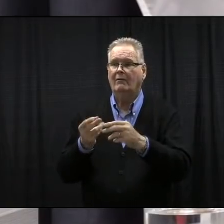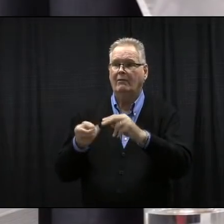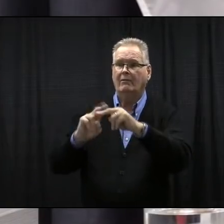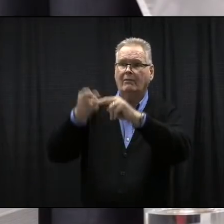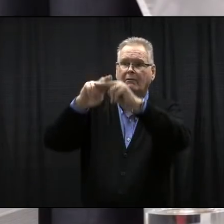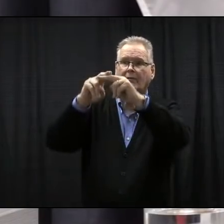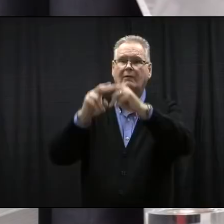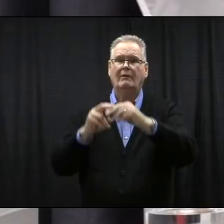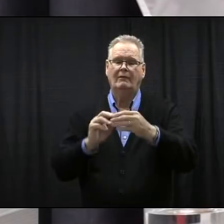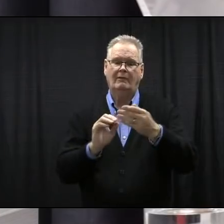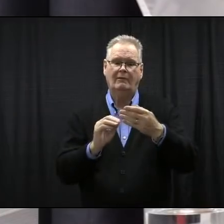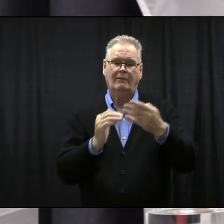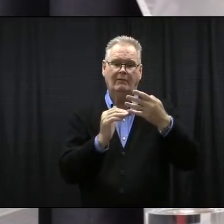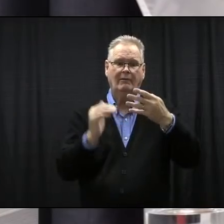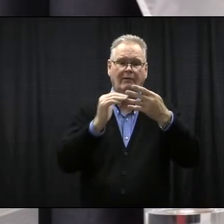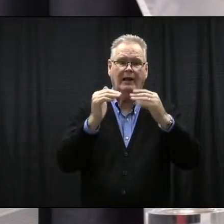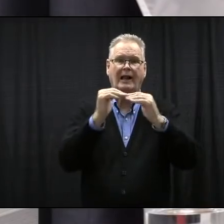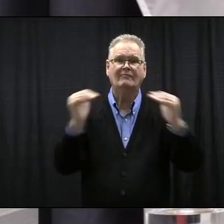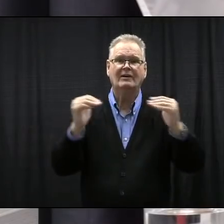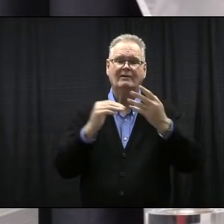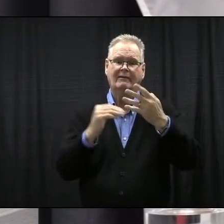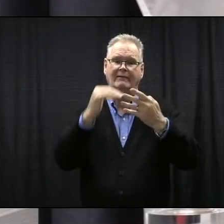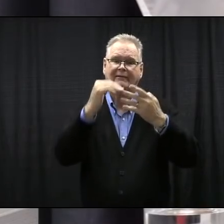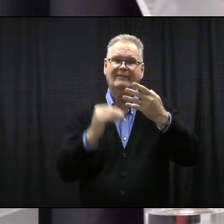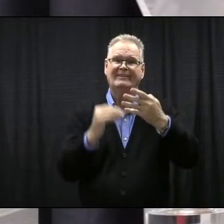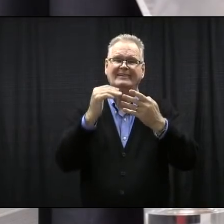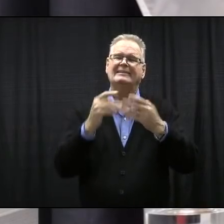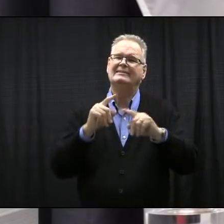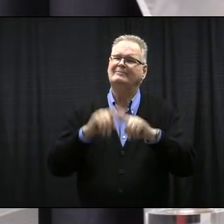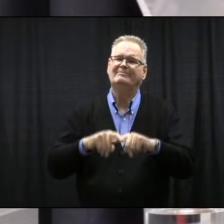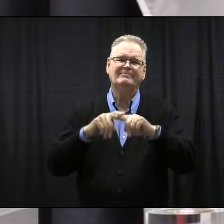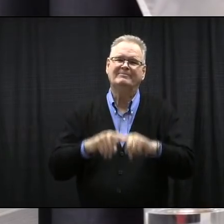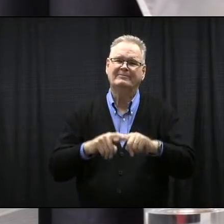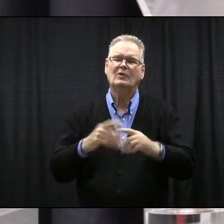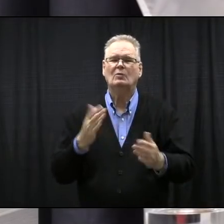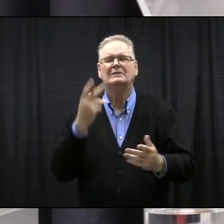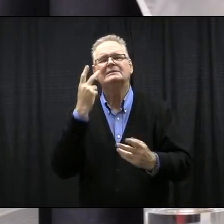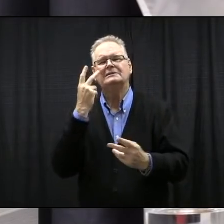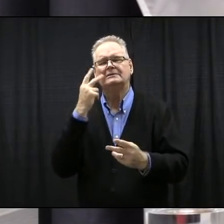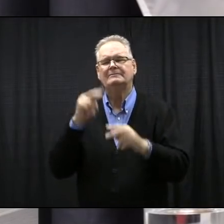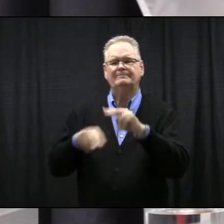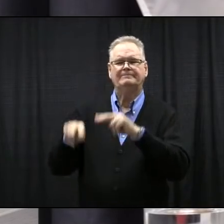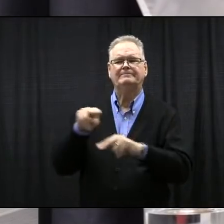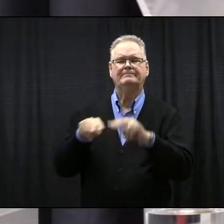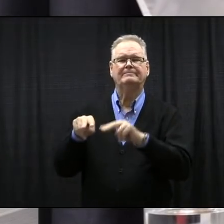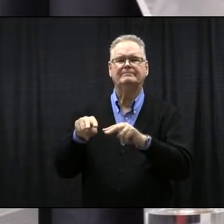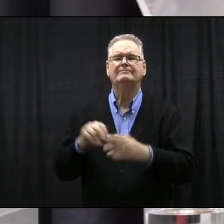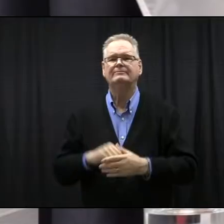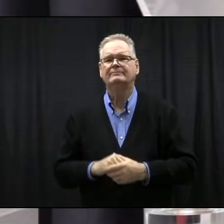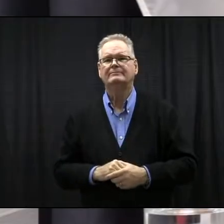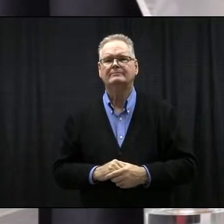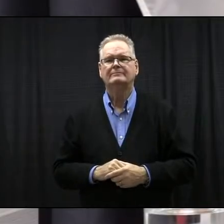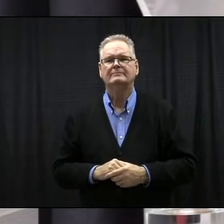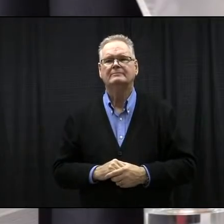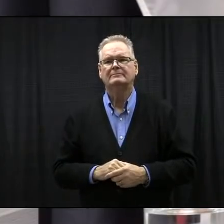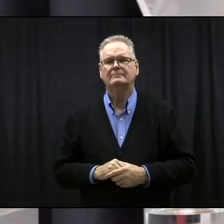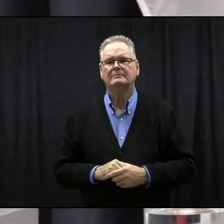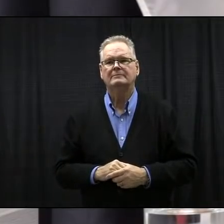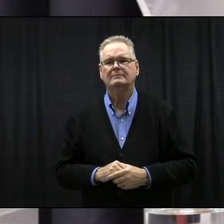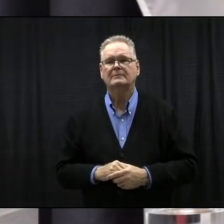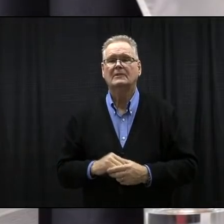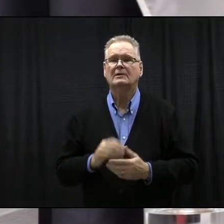mandatory under an SMO, but it might allow some businesses who would otherwise have closed under previous lockdowns to stay